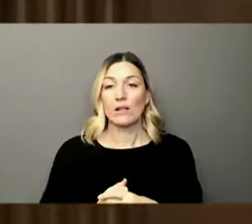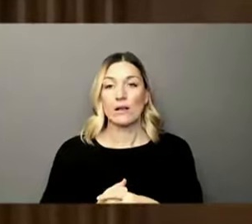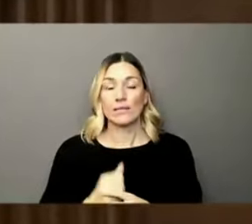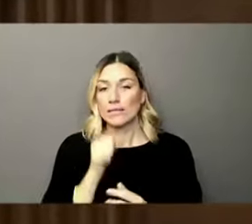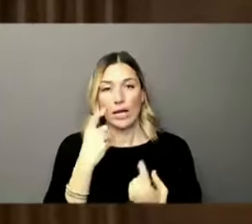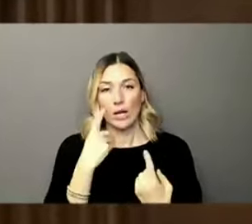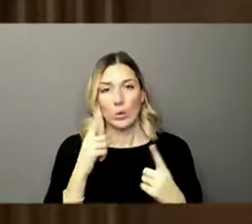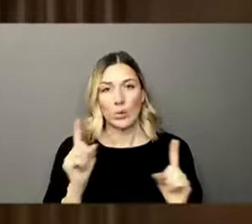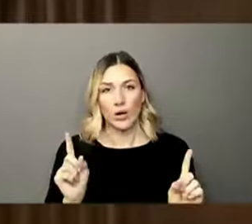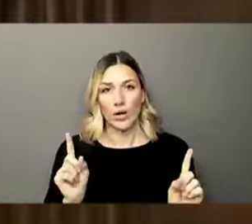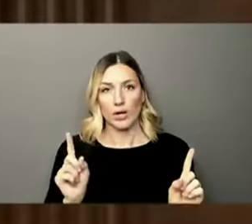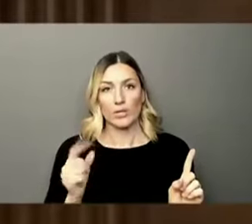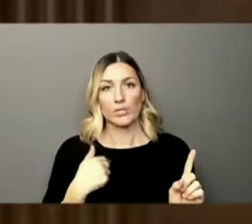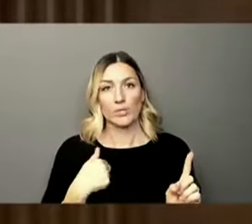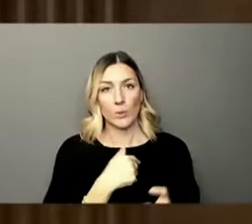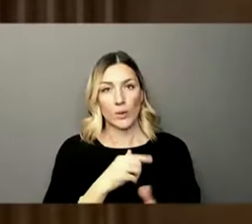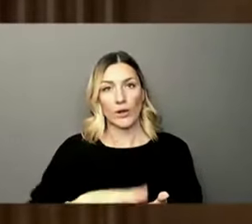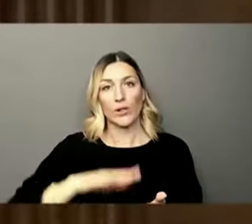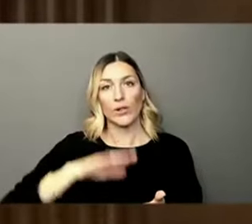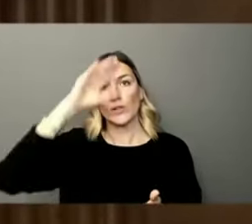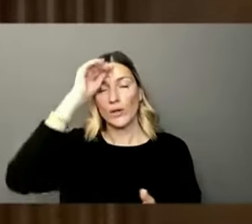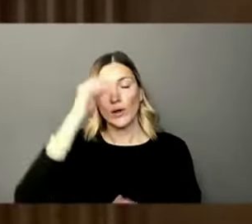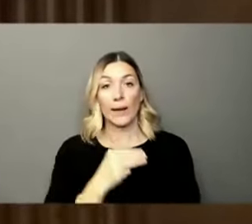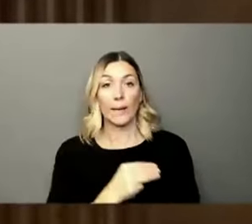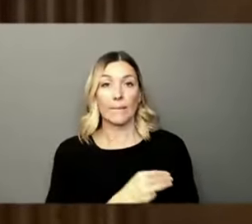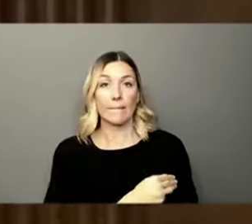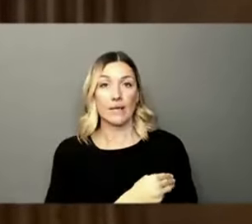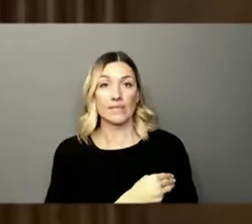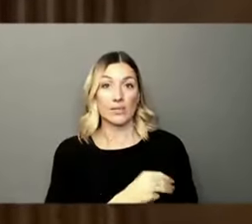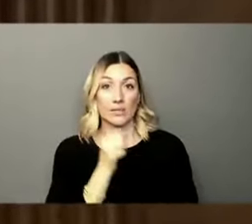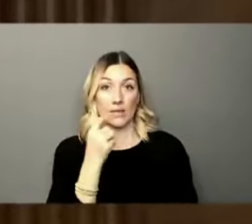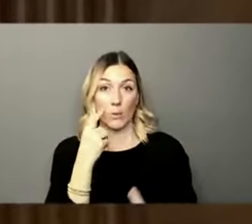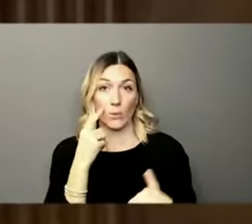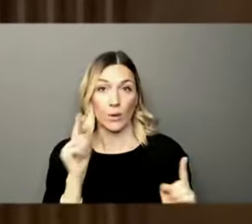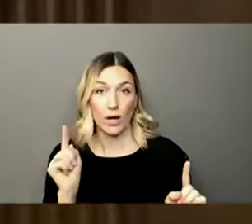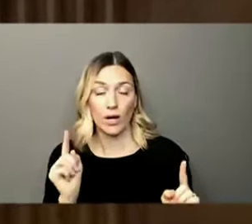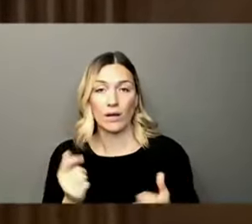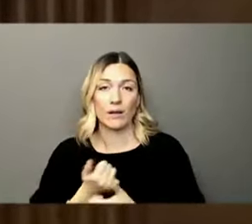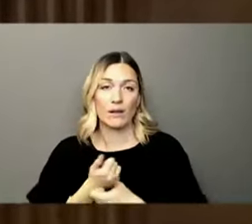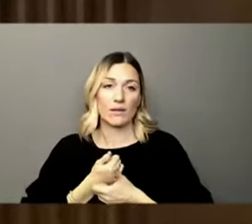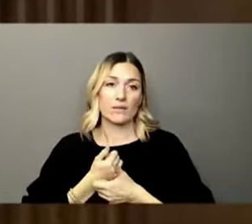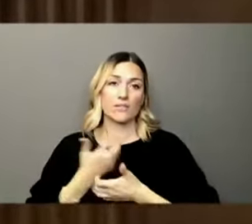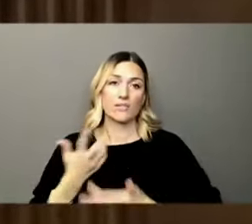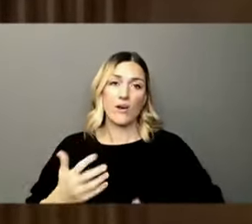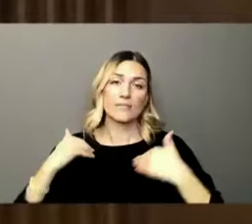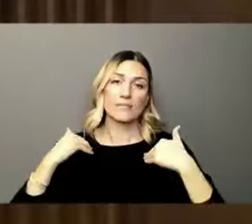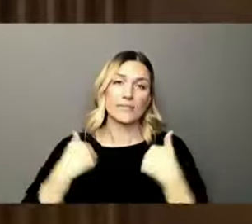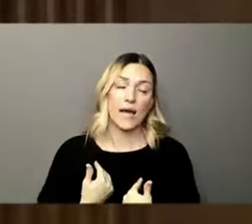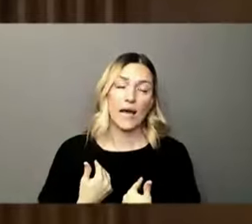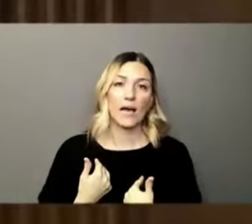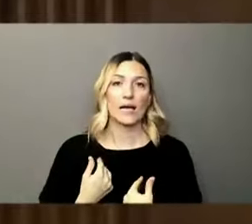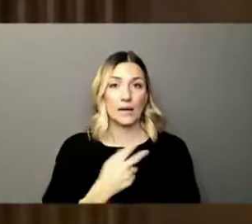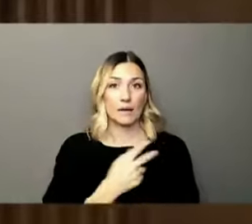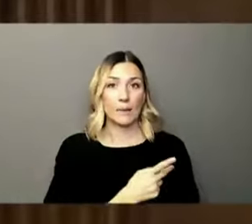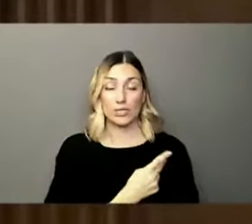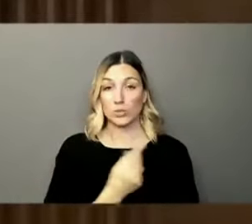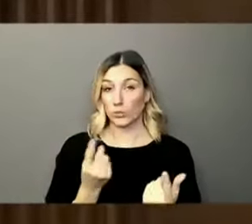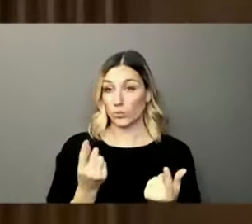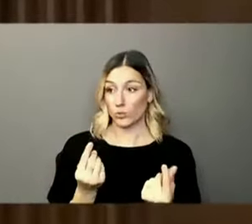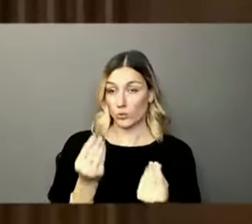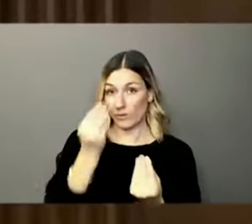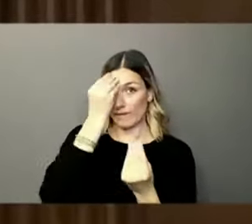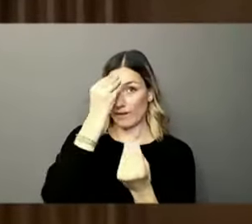I think we're learning more about muscle dysfunction in the post-exertional malaise patients, for example. Now, what we do with that information, there's